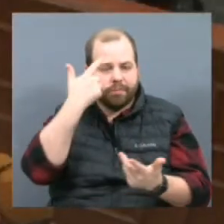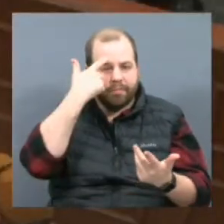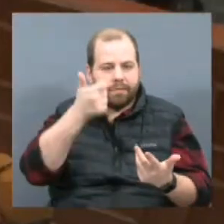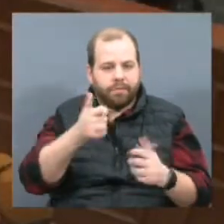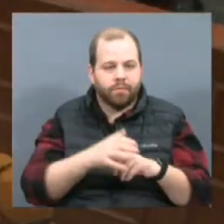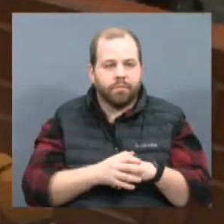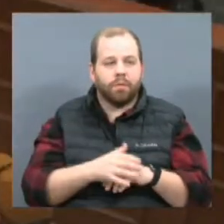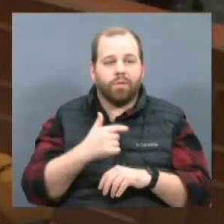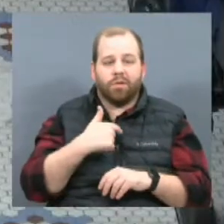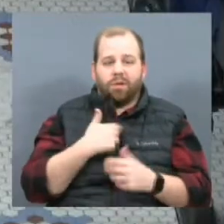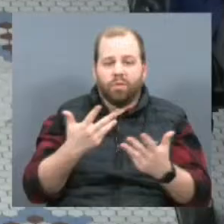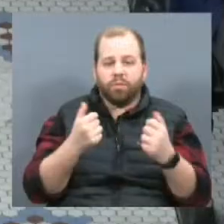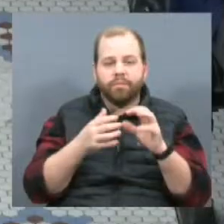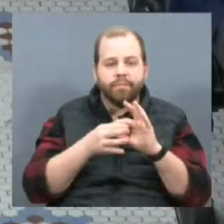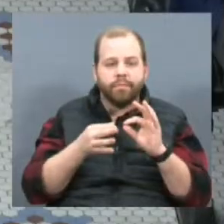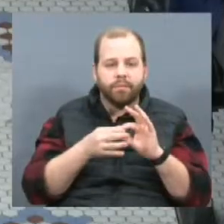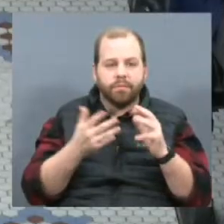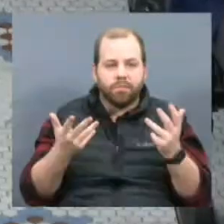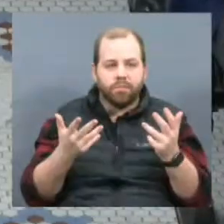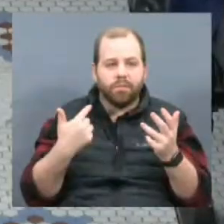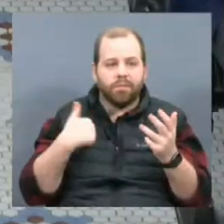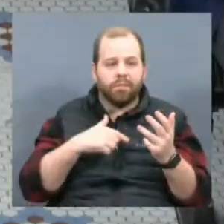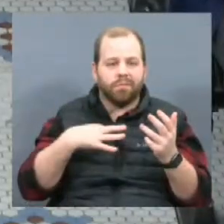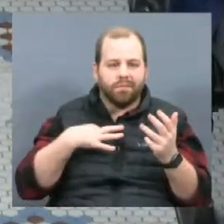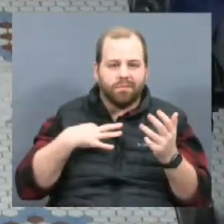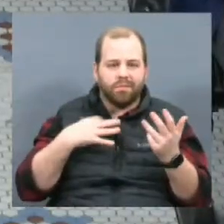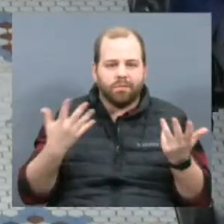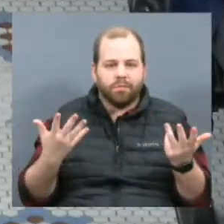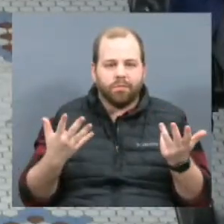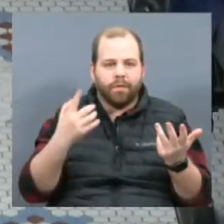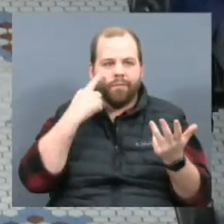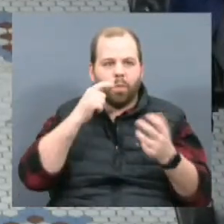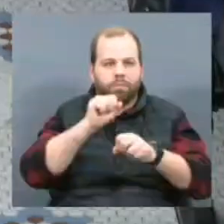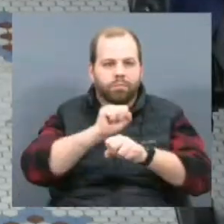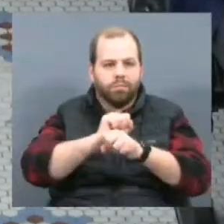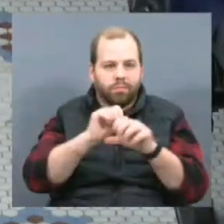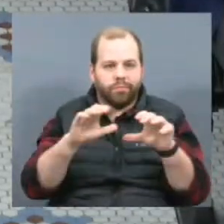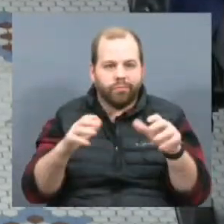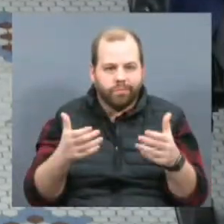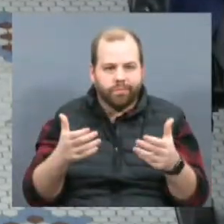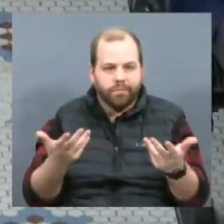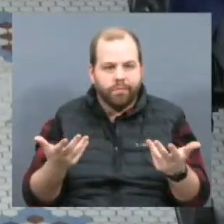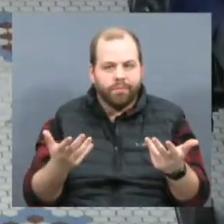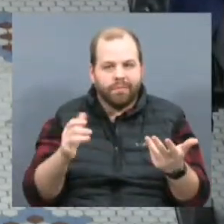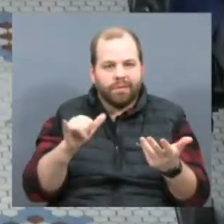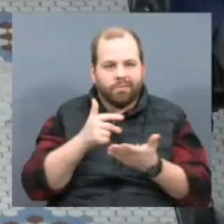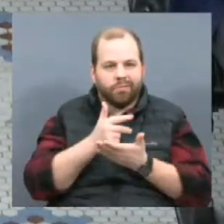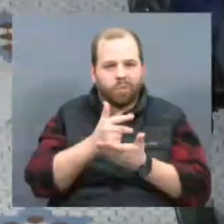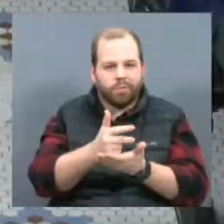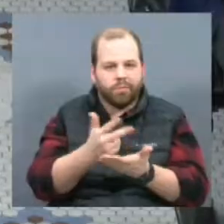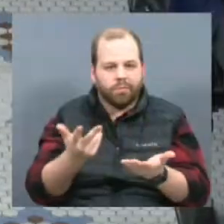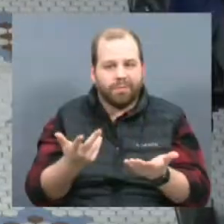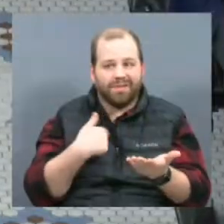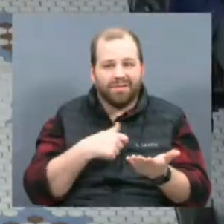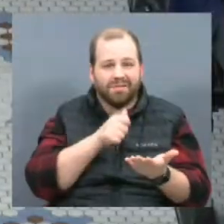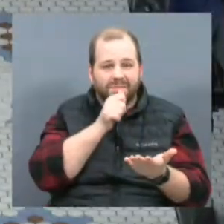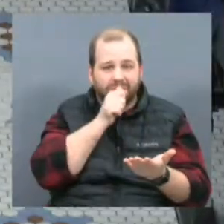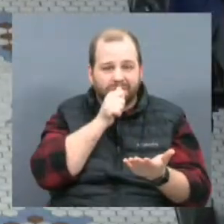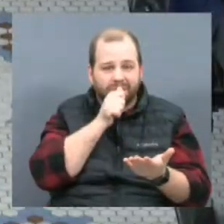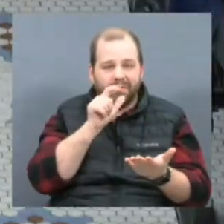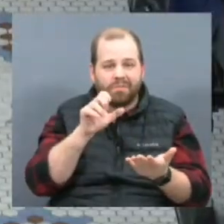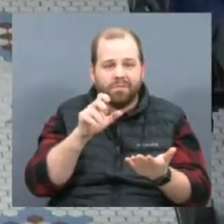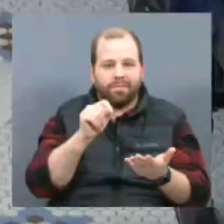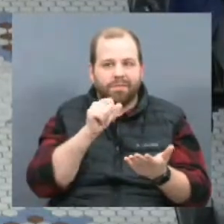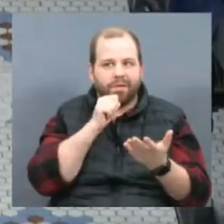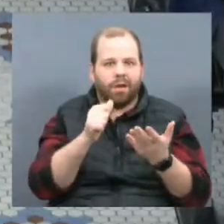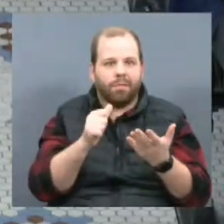Mostly, all I want to say is that our application is basically for our employees, as far as that parking goes. And it's a private lot, it's not